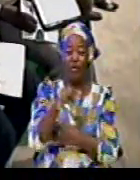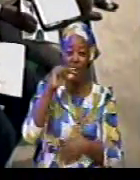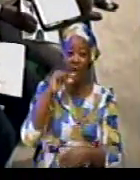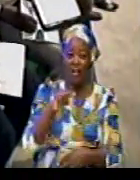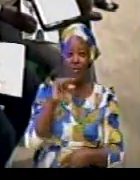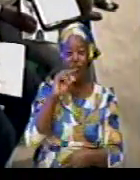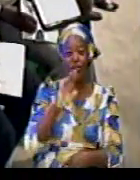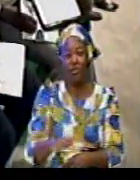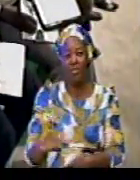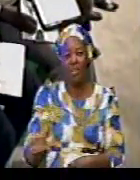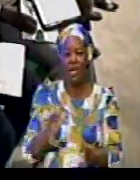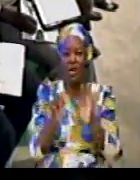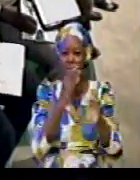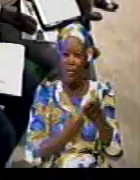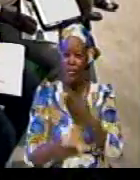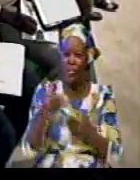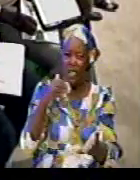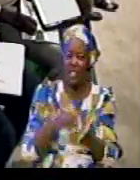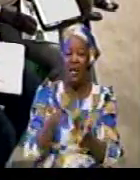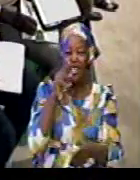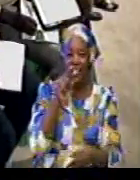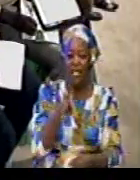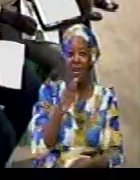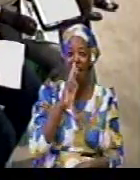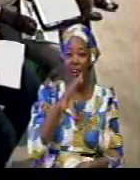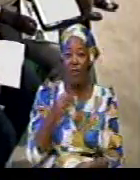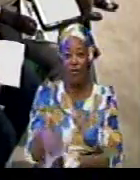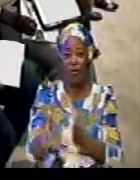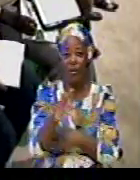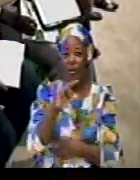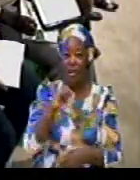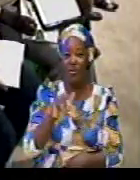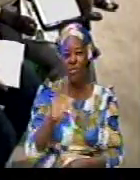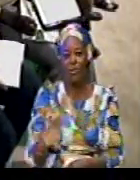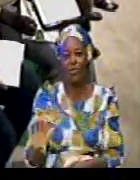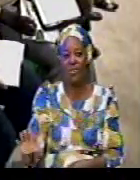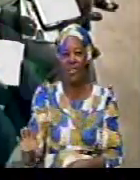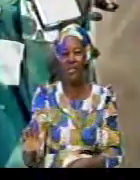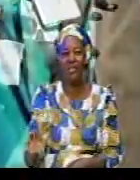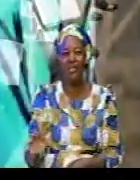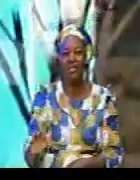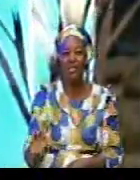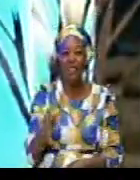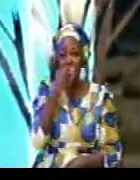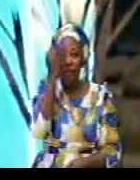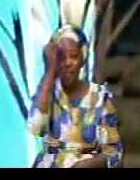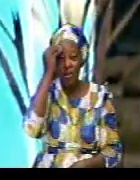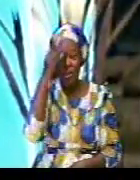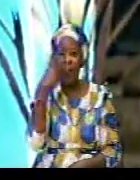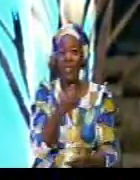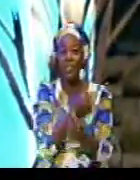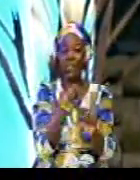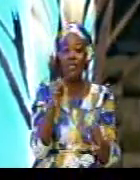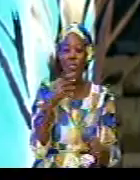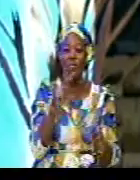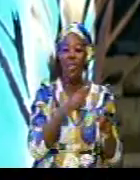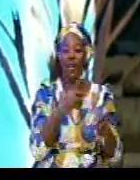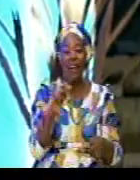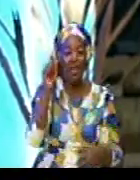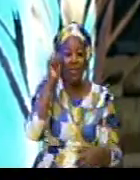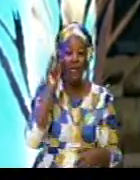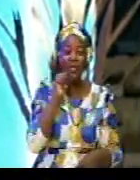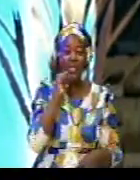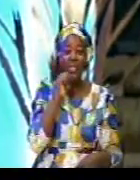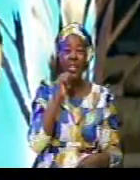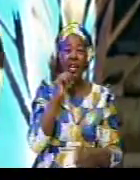Ye of God, little children. If you are born again, ye of God, little